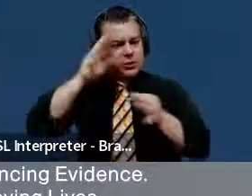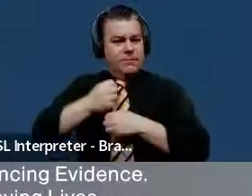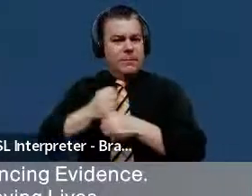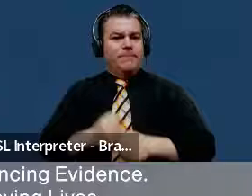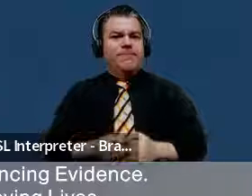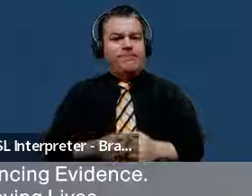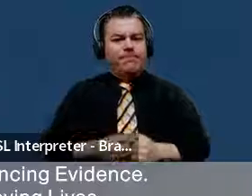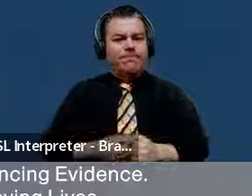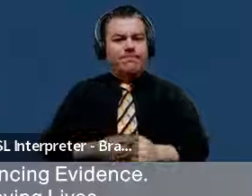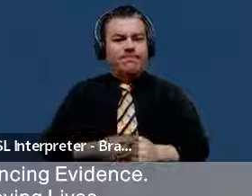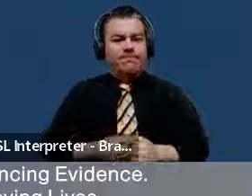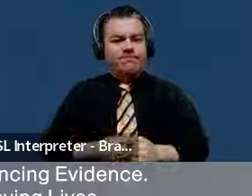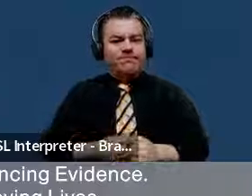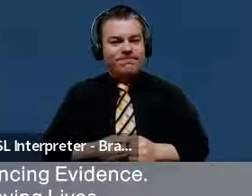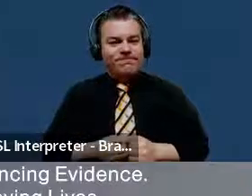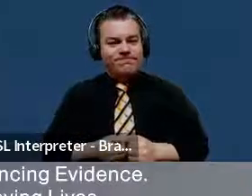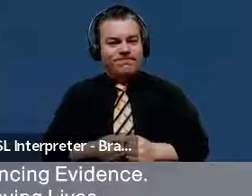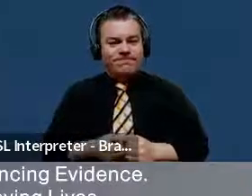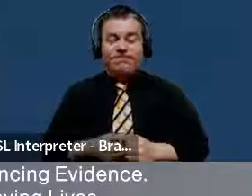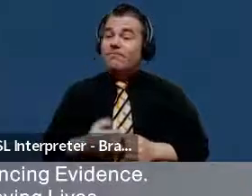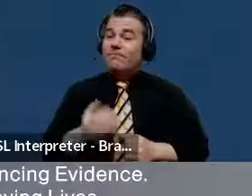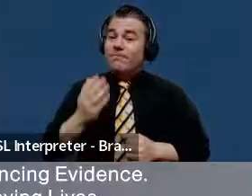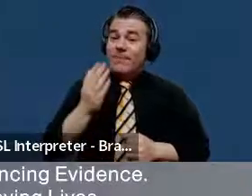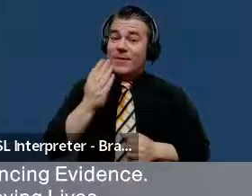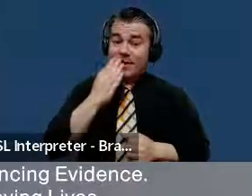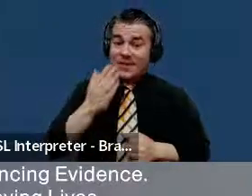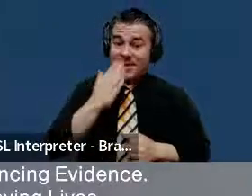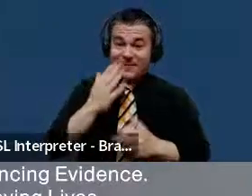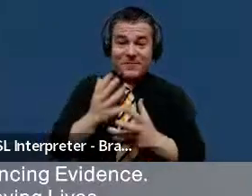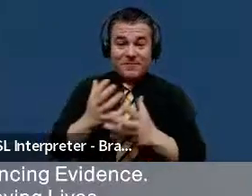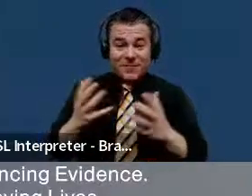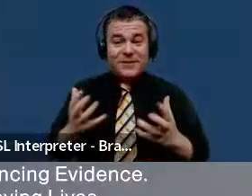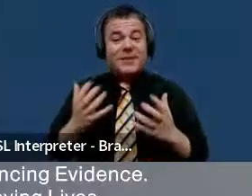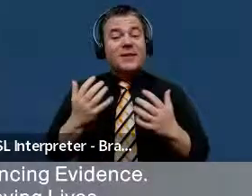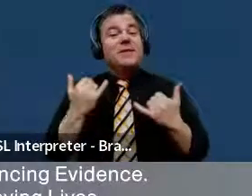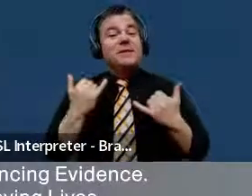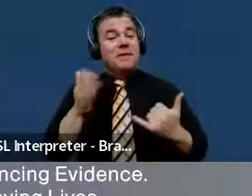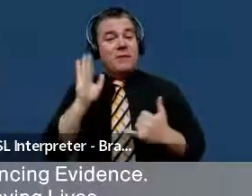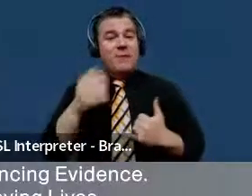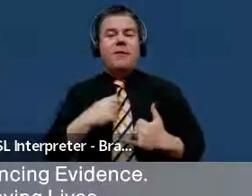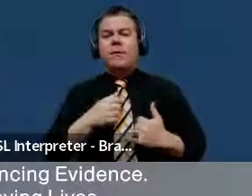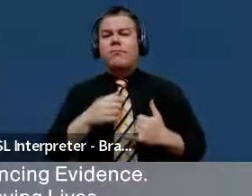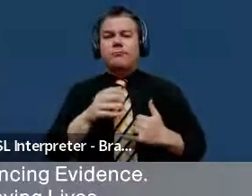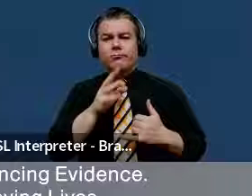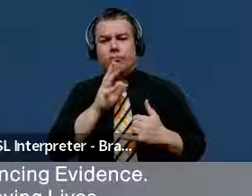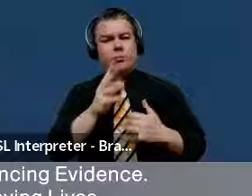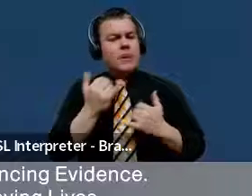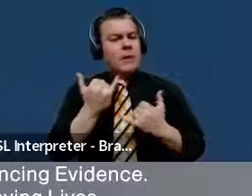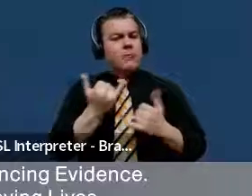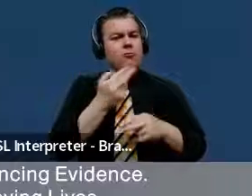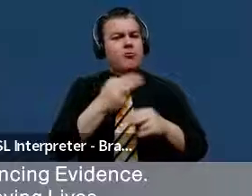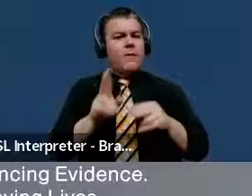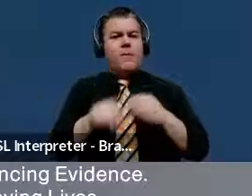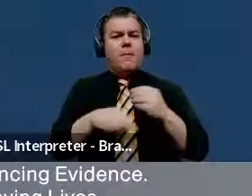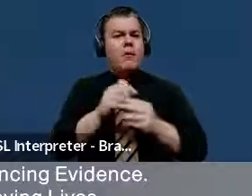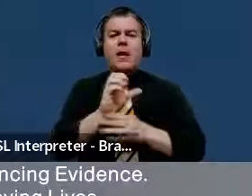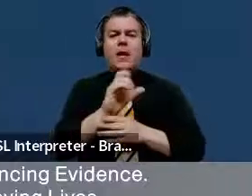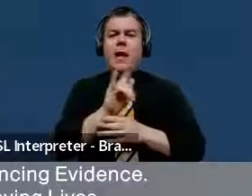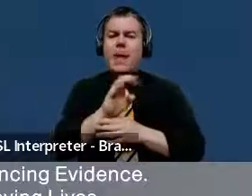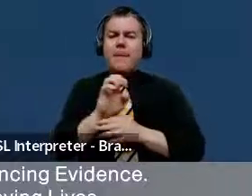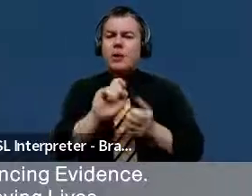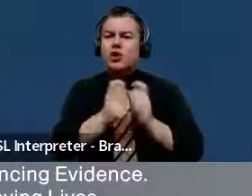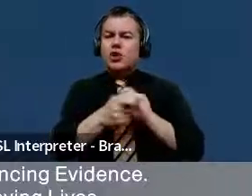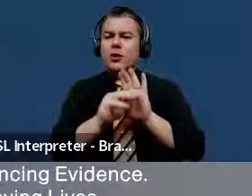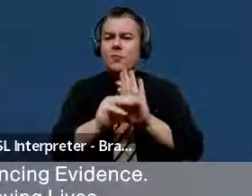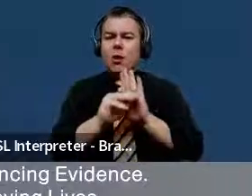Thank you very much, Thomas. I'm just going to talk to us briefly about what climate change modeling is and how it's